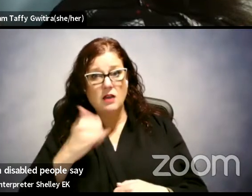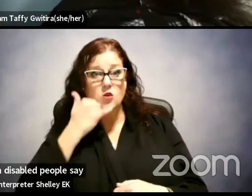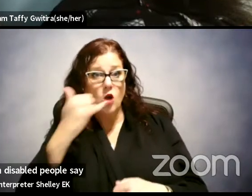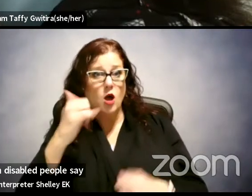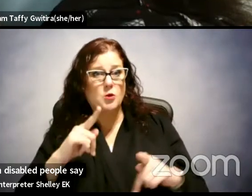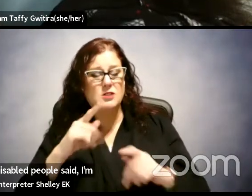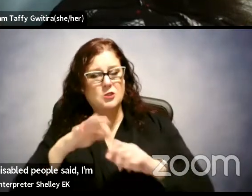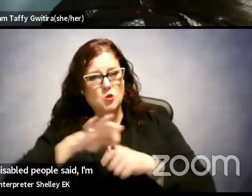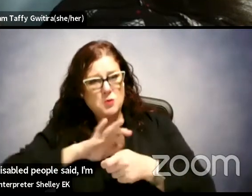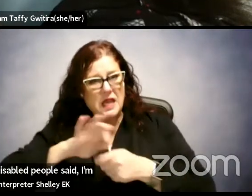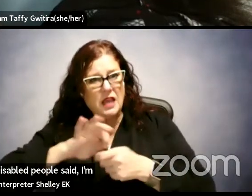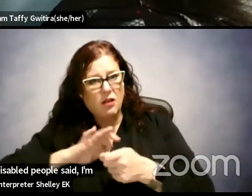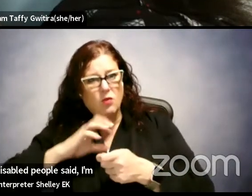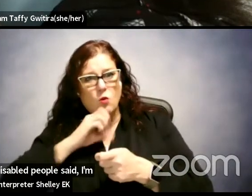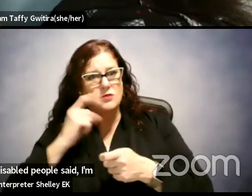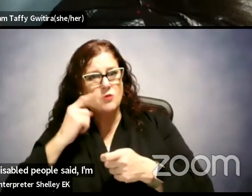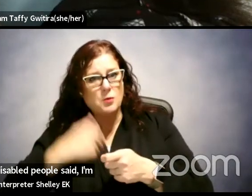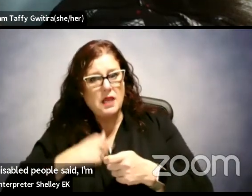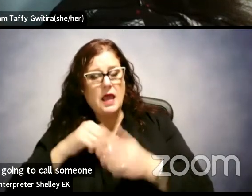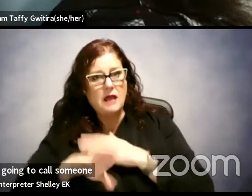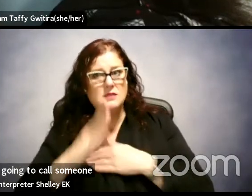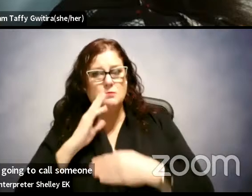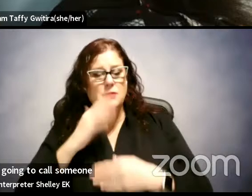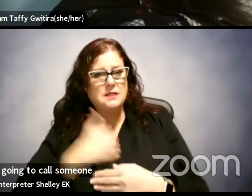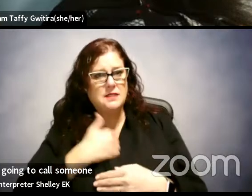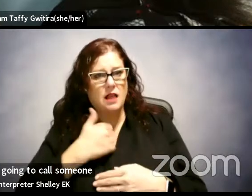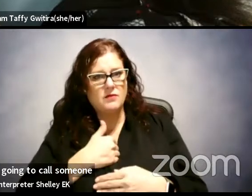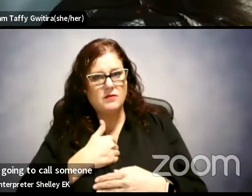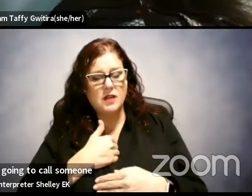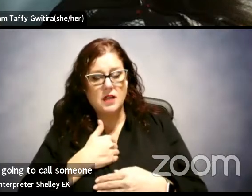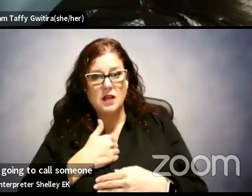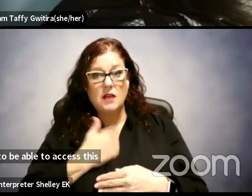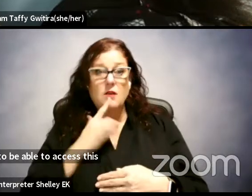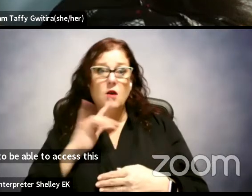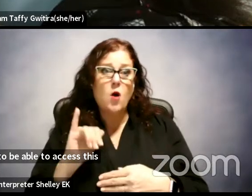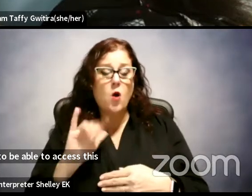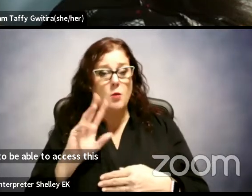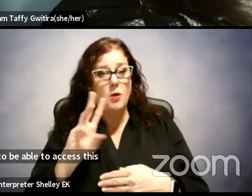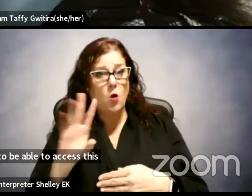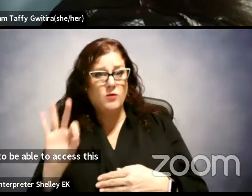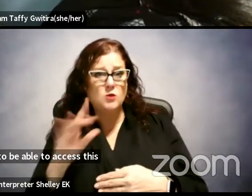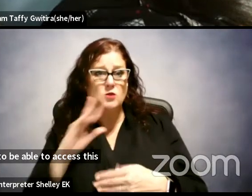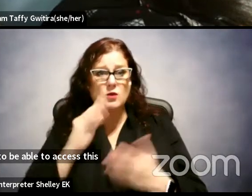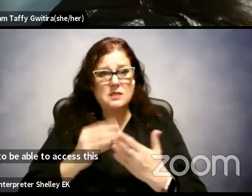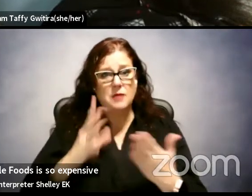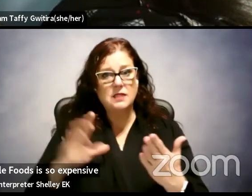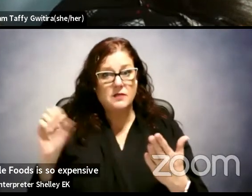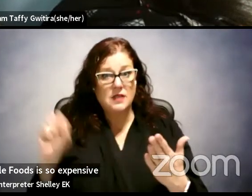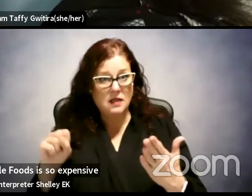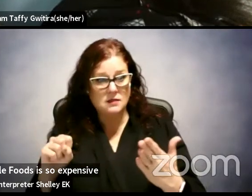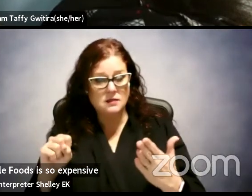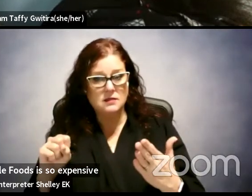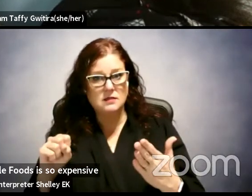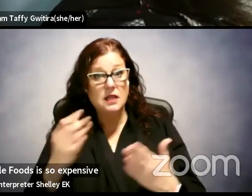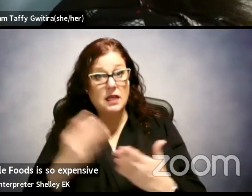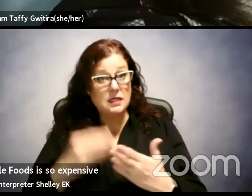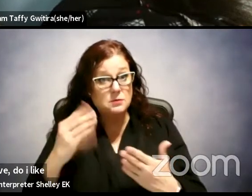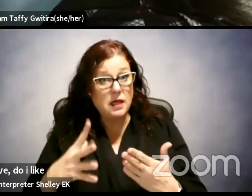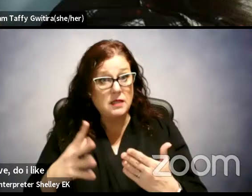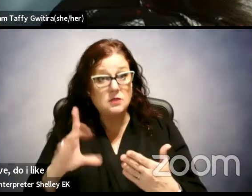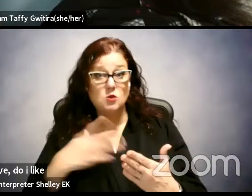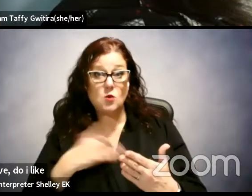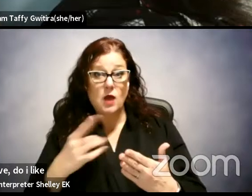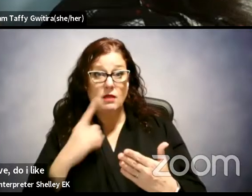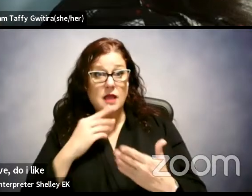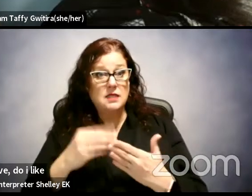peel the orange for me. I want to be able to access this myself. And they're like, oh, but Whole Foods is so expensive. They're like, yes, expensive. Do I like the